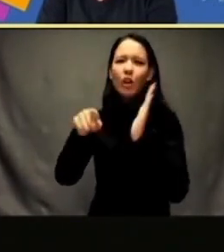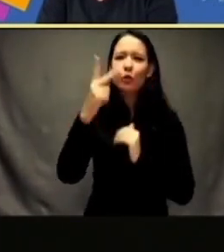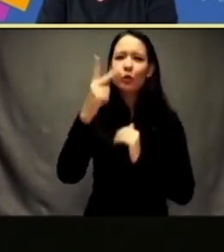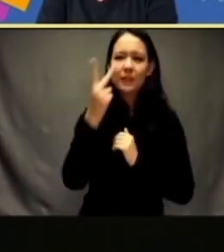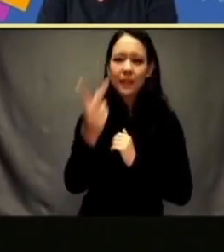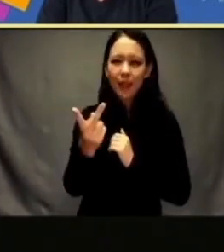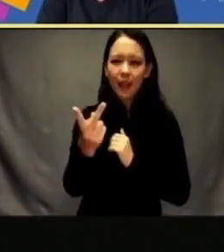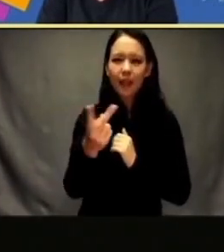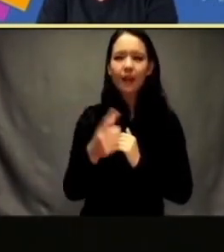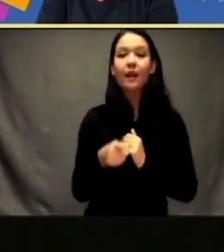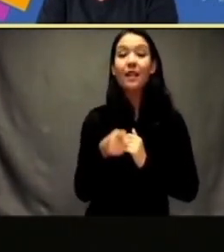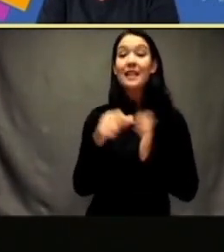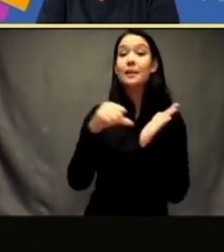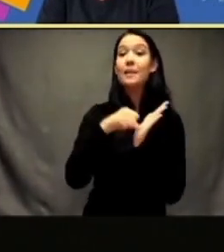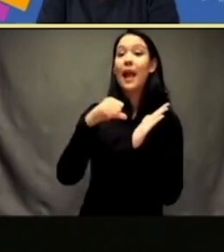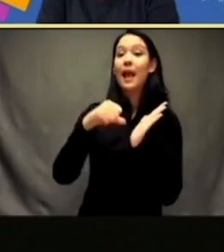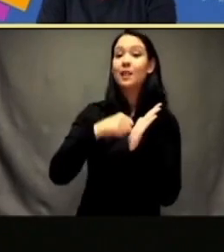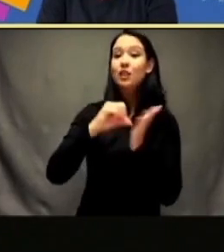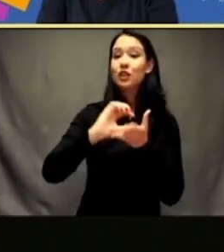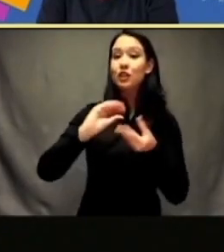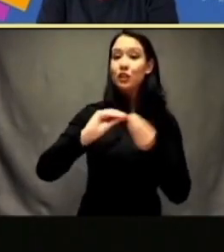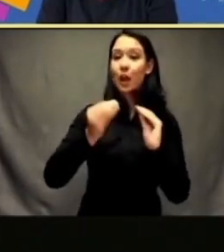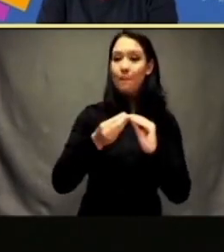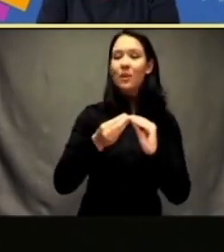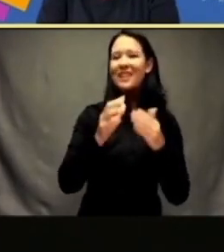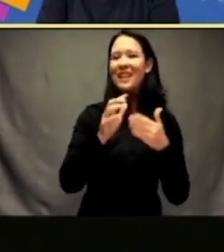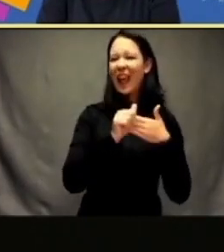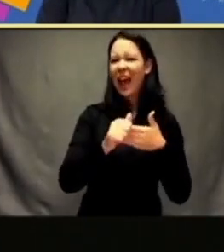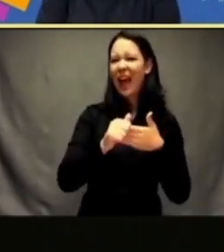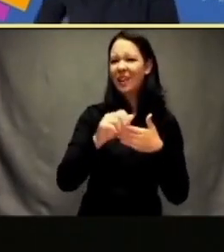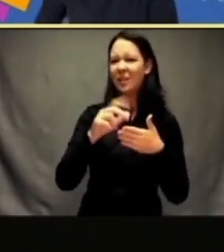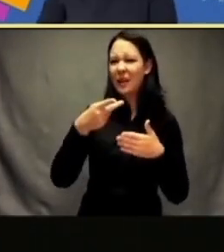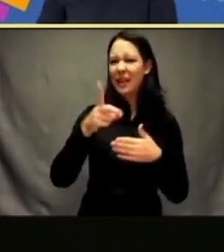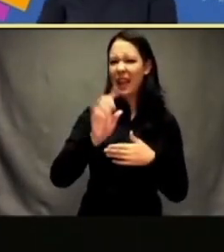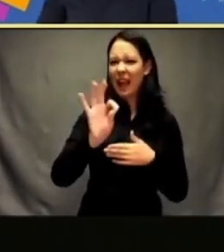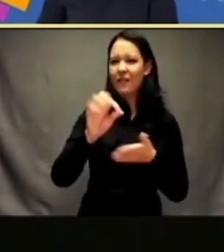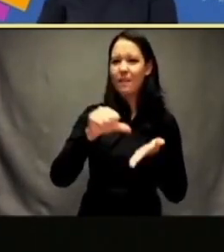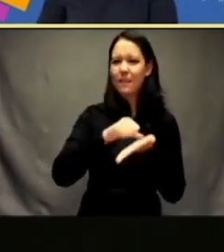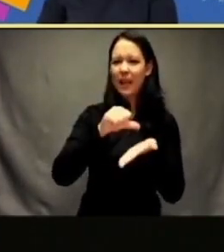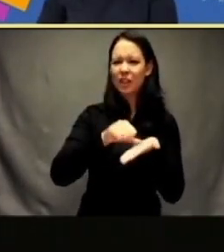This page is in the guide, I think page